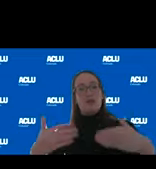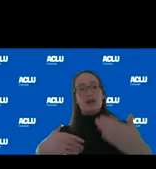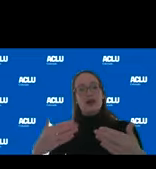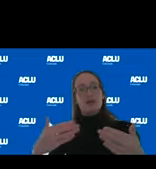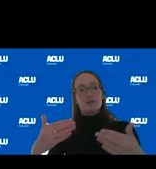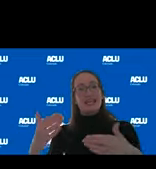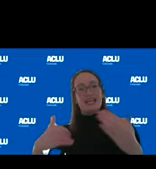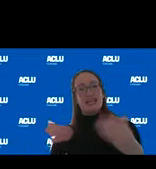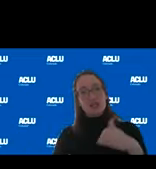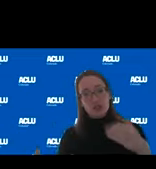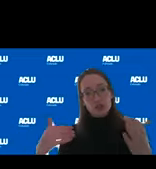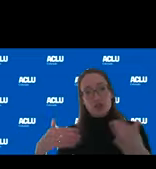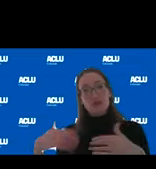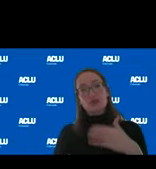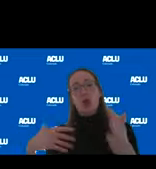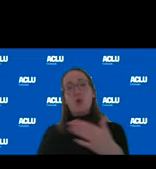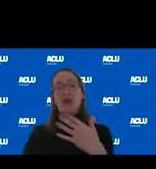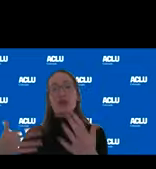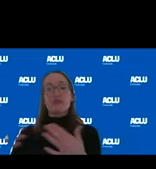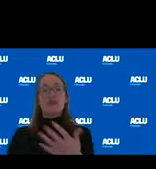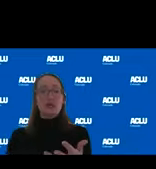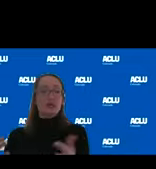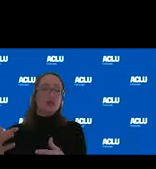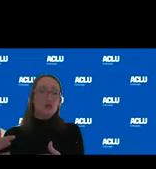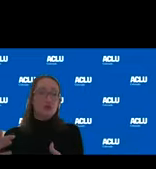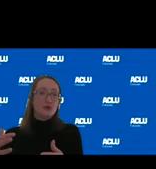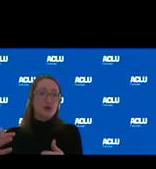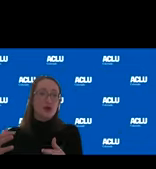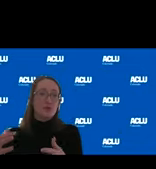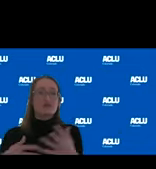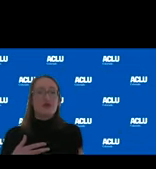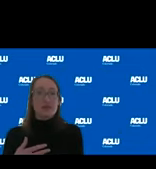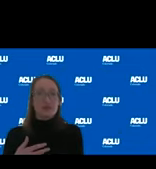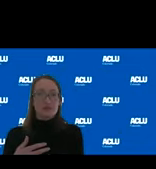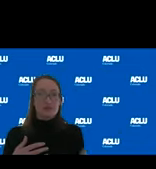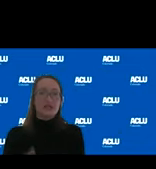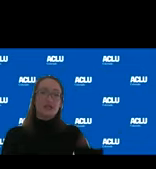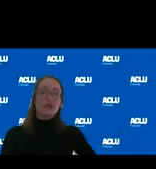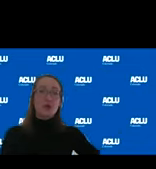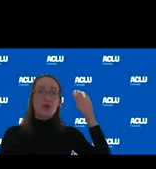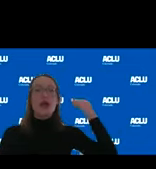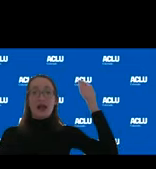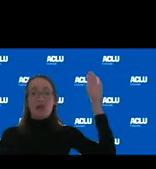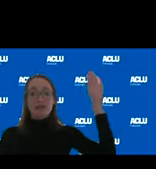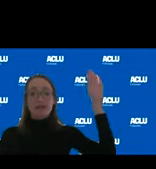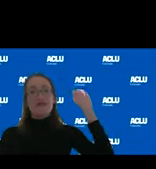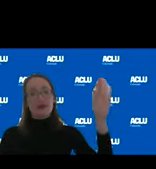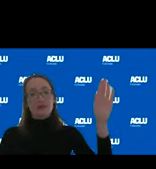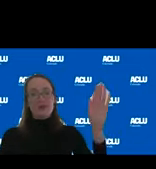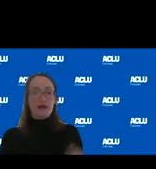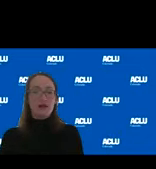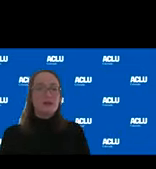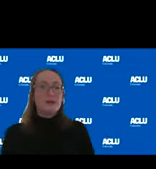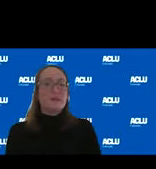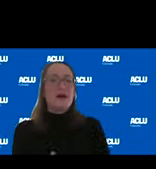it becomes an issue when there's no way for the voter to resolve that discrepancy and say, no, count me, that was